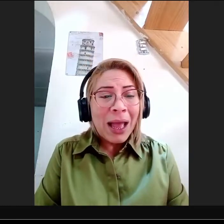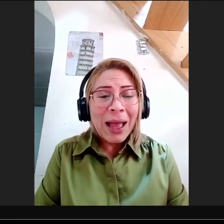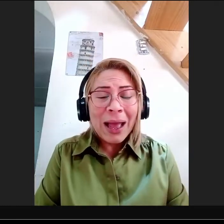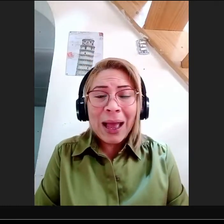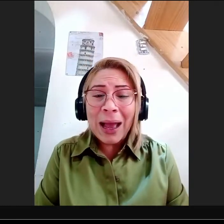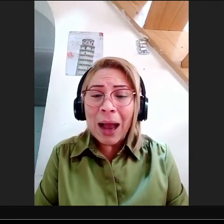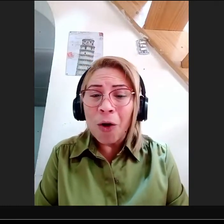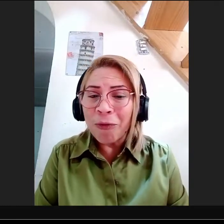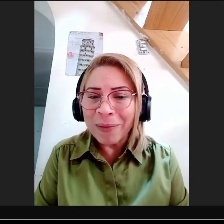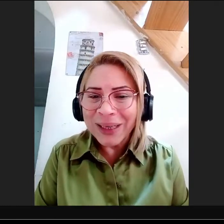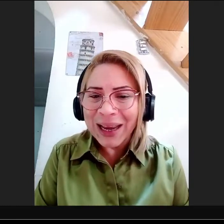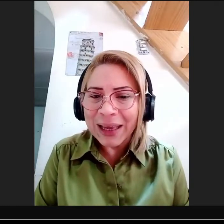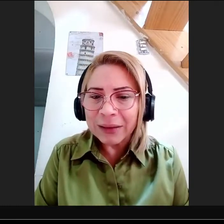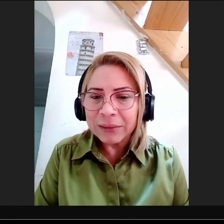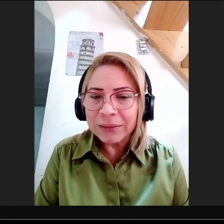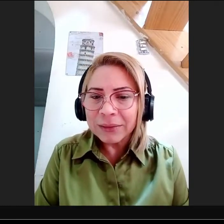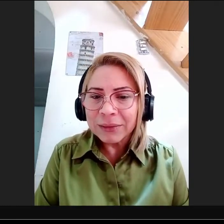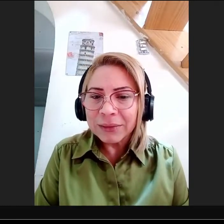they took away my job,